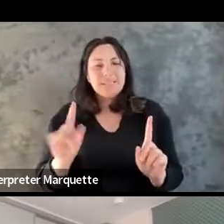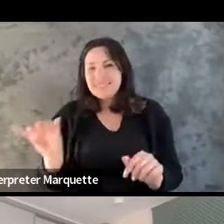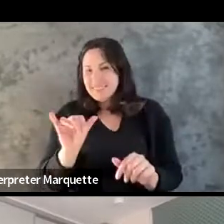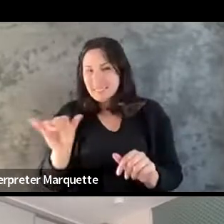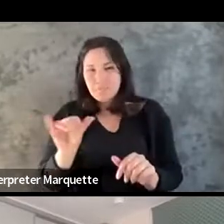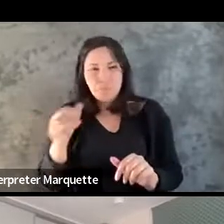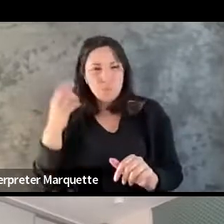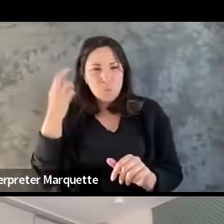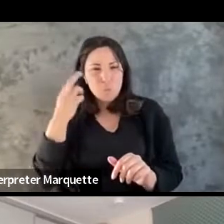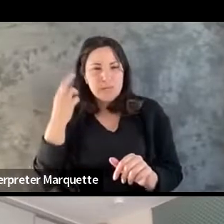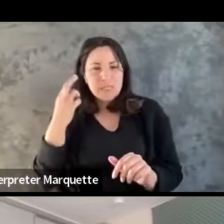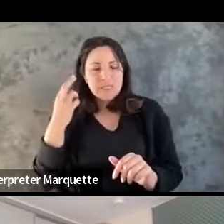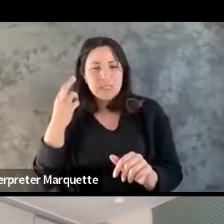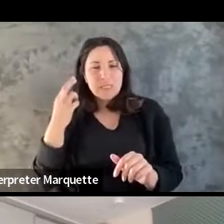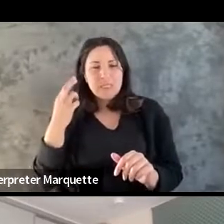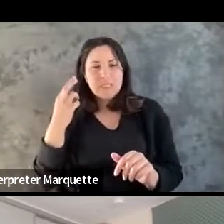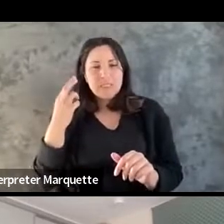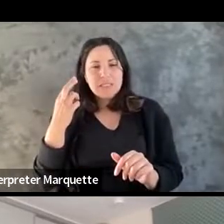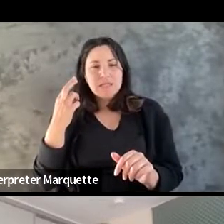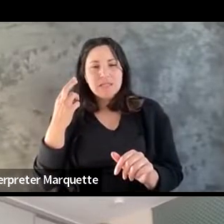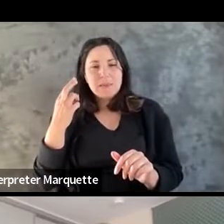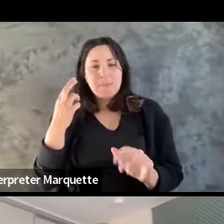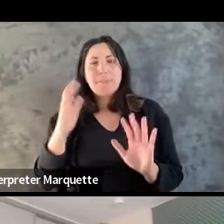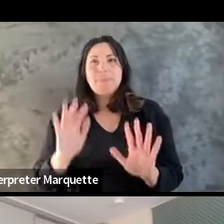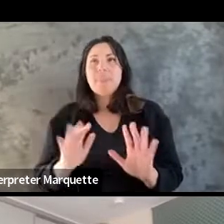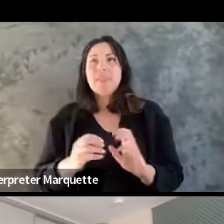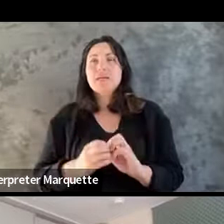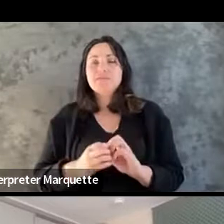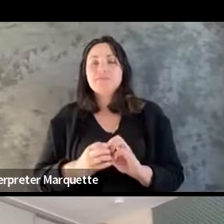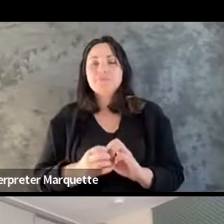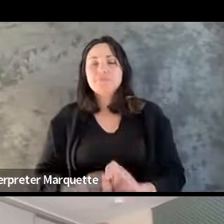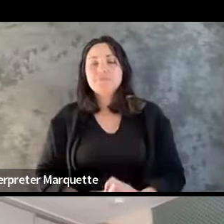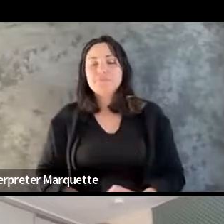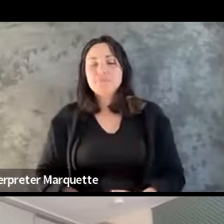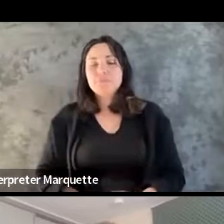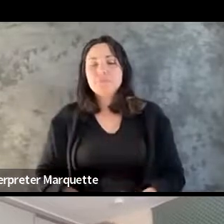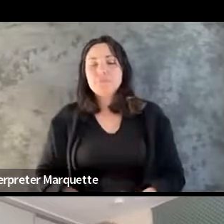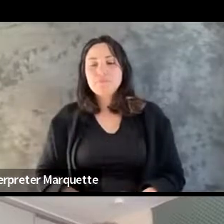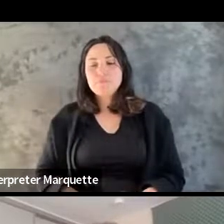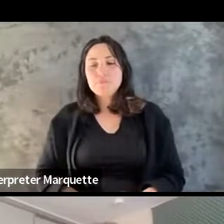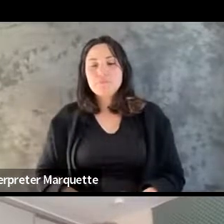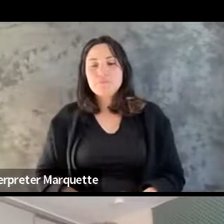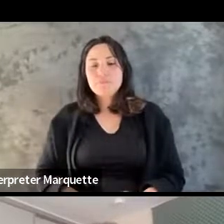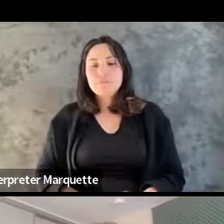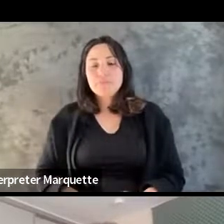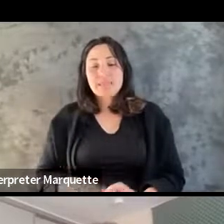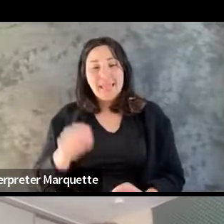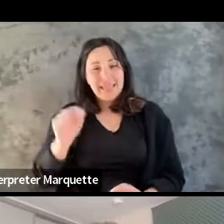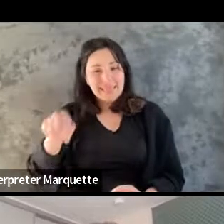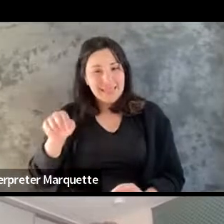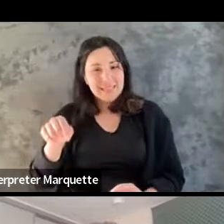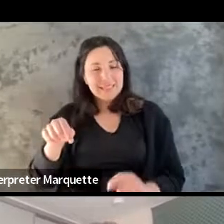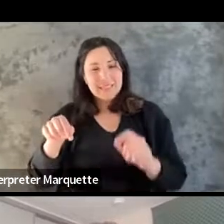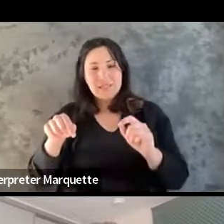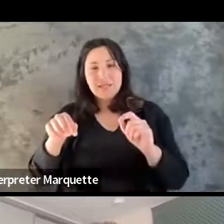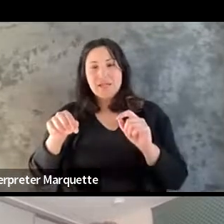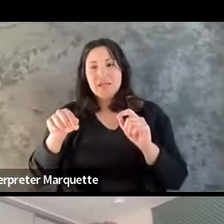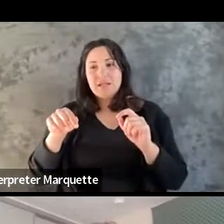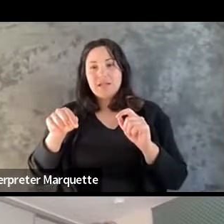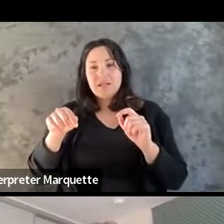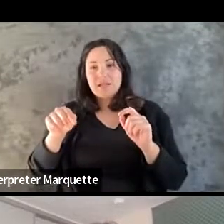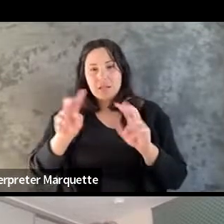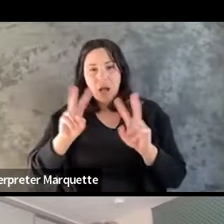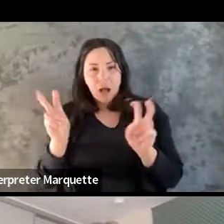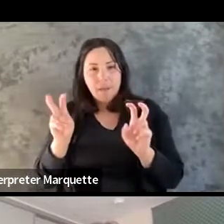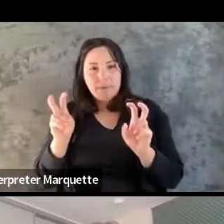like there's a parent probably in this area more than others, we have to be careful about what